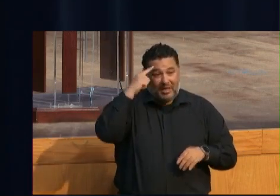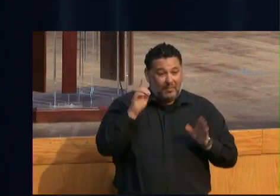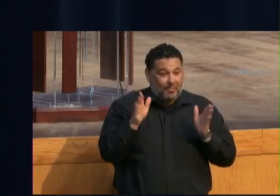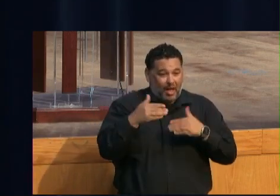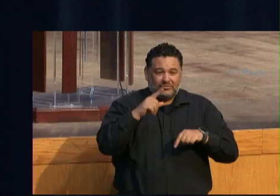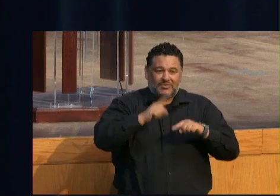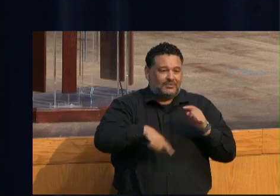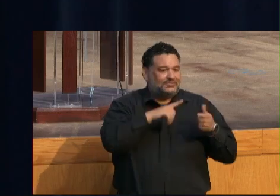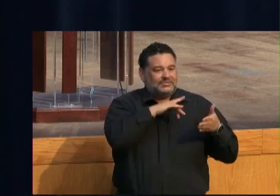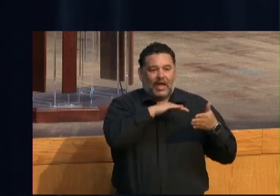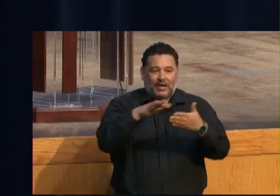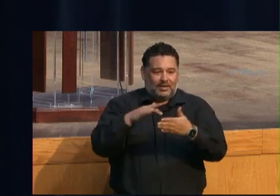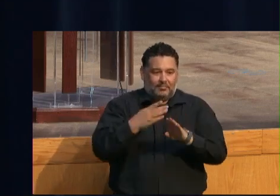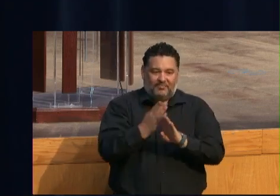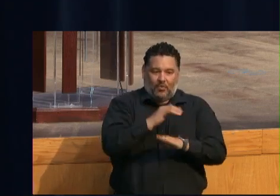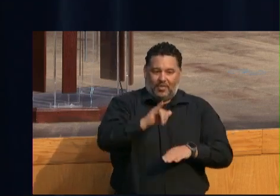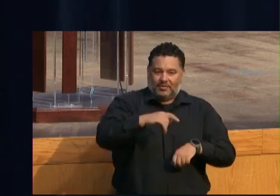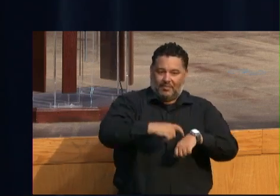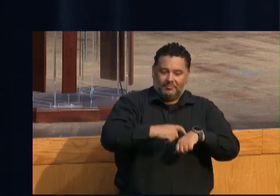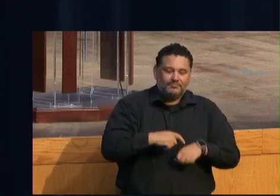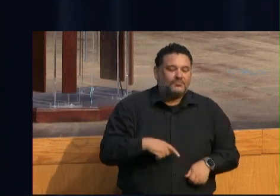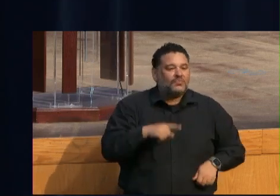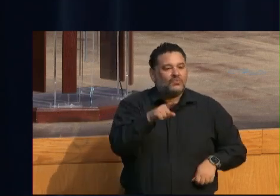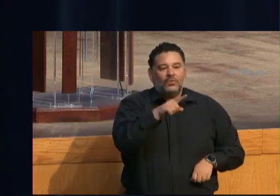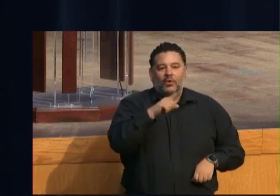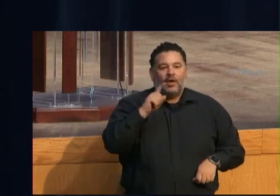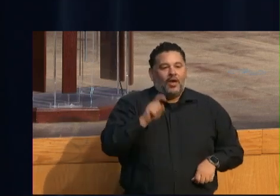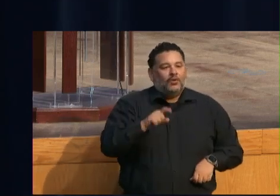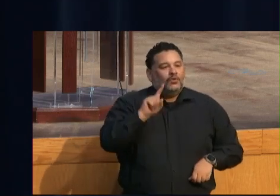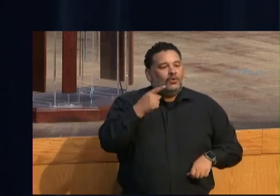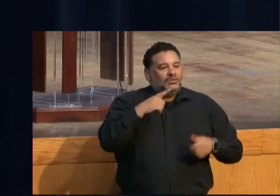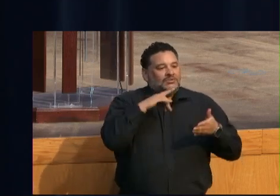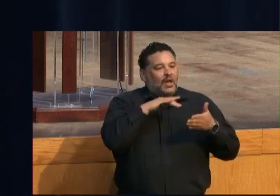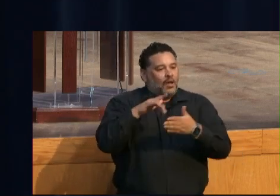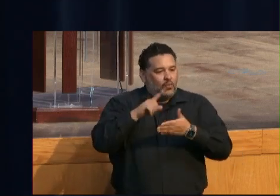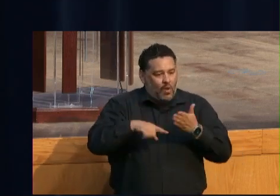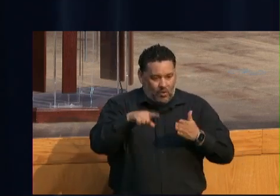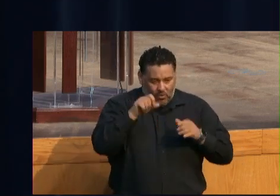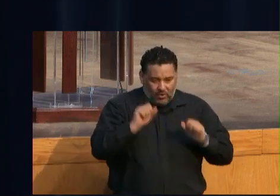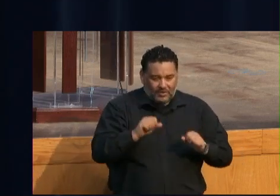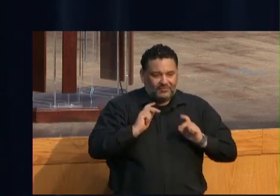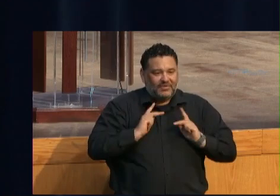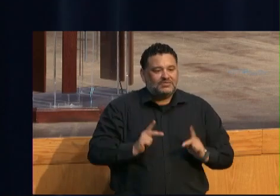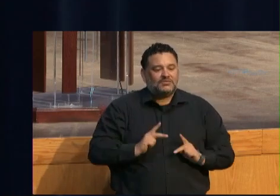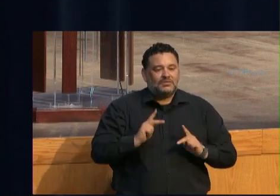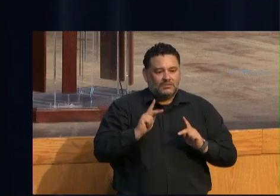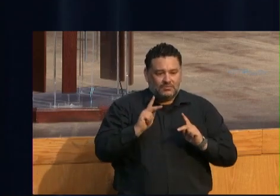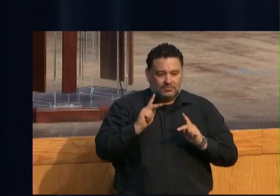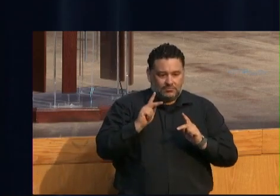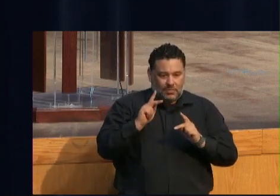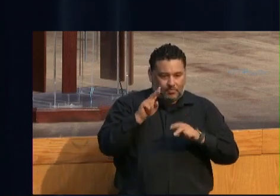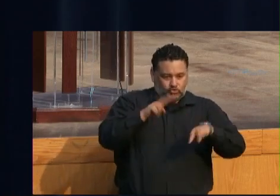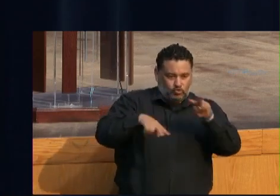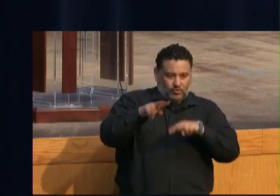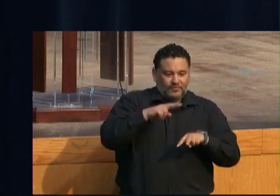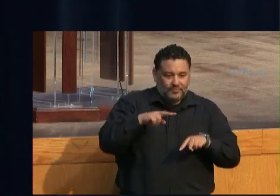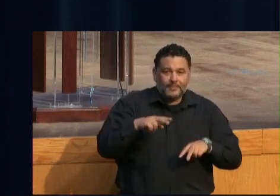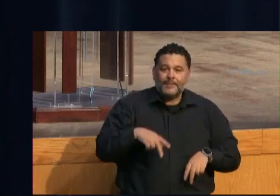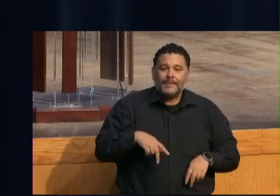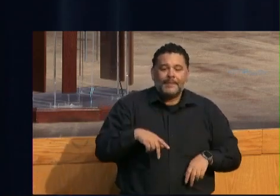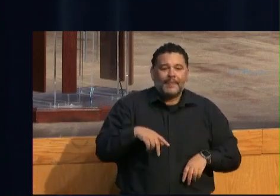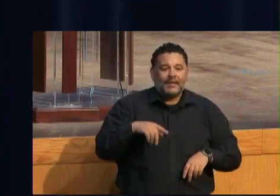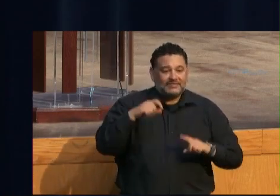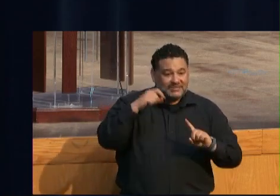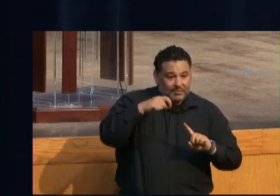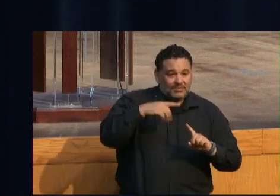study prior to this time, and you had to just study what you could physically observe in some way. So it was stimulus in, behavior out,